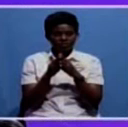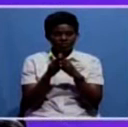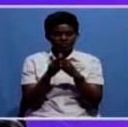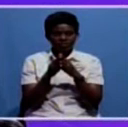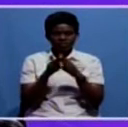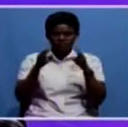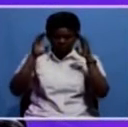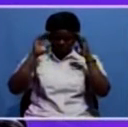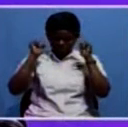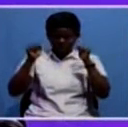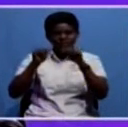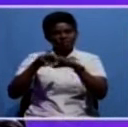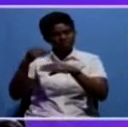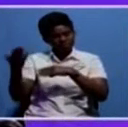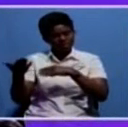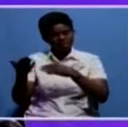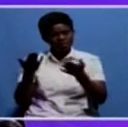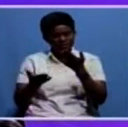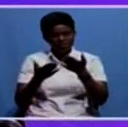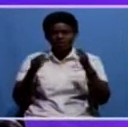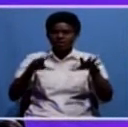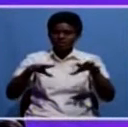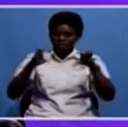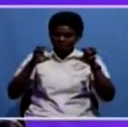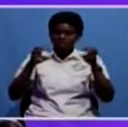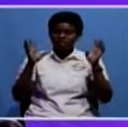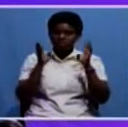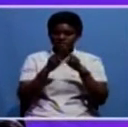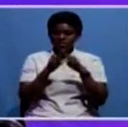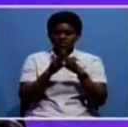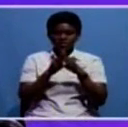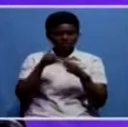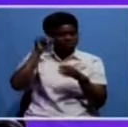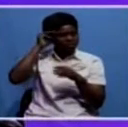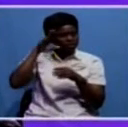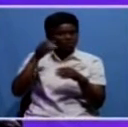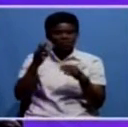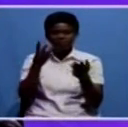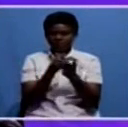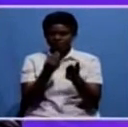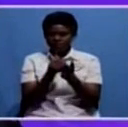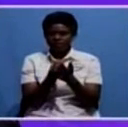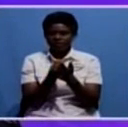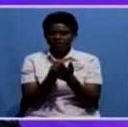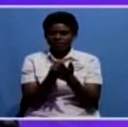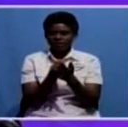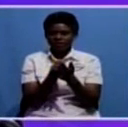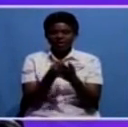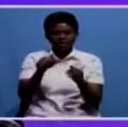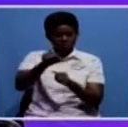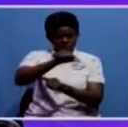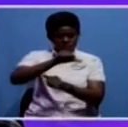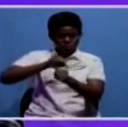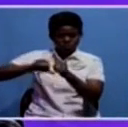away, and I'm sure at the earliest cabinet, when it's called, the Minister of Finance also, you recall, has been going around the